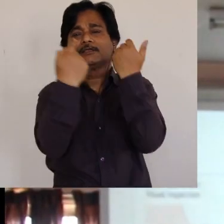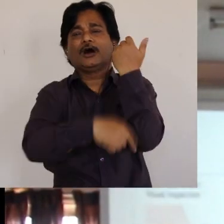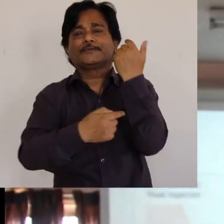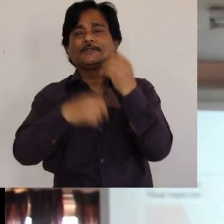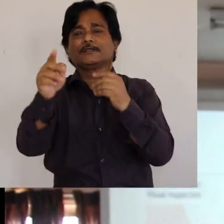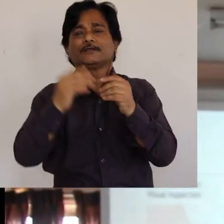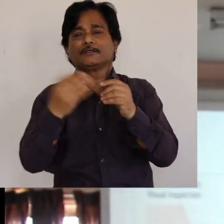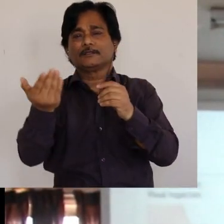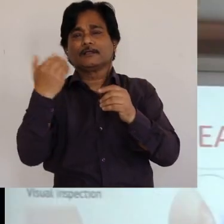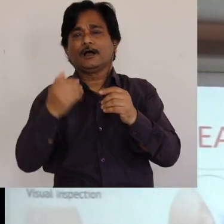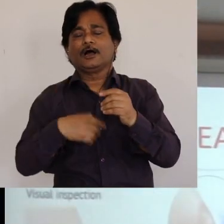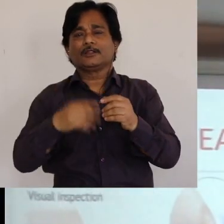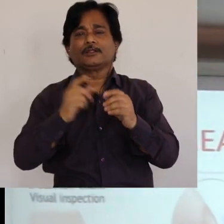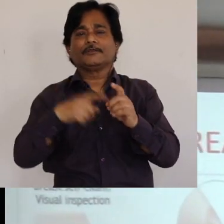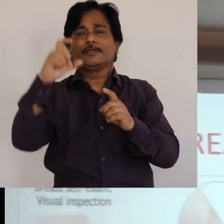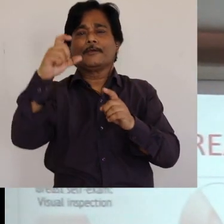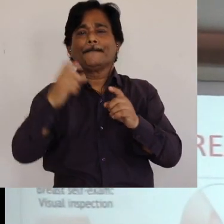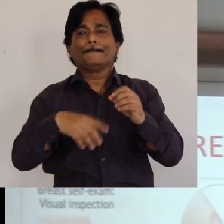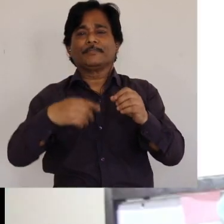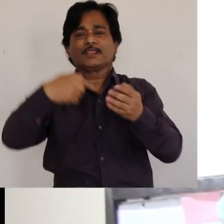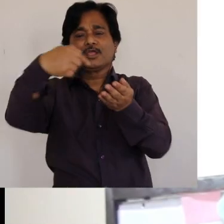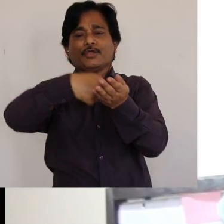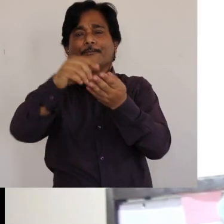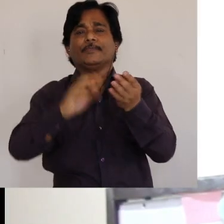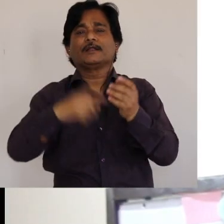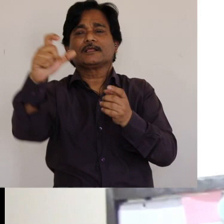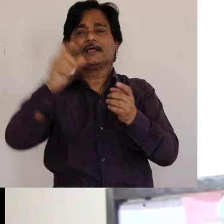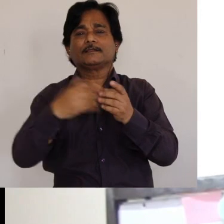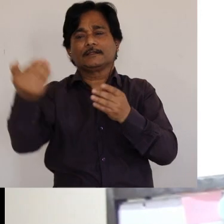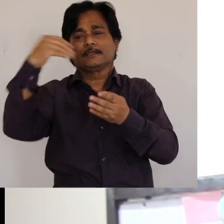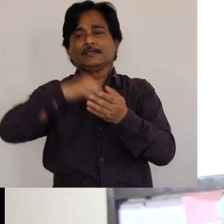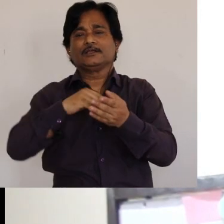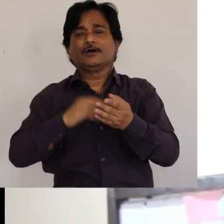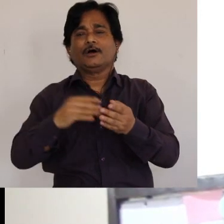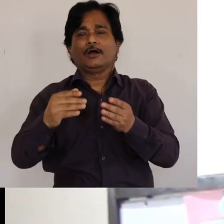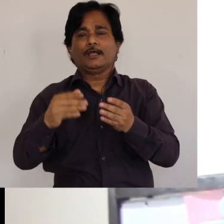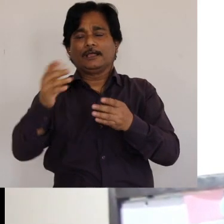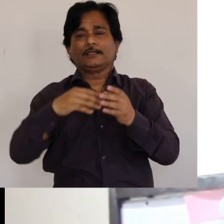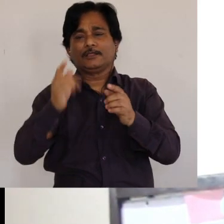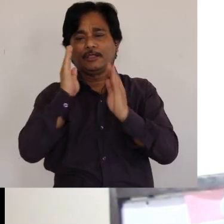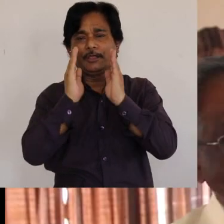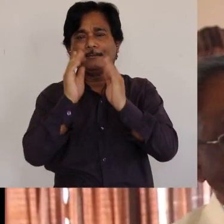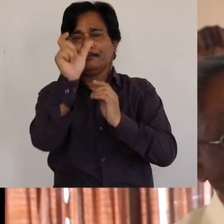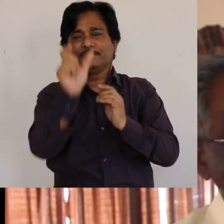of breast cancer and cervical cancer to raise awareness among the participants about the issue.